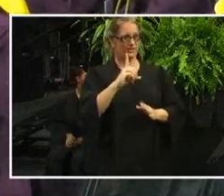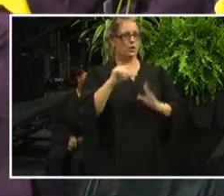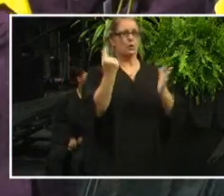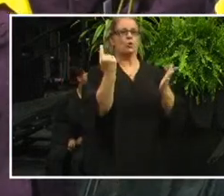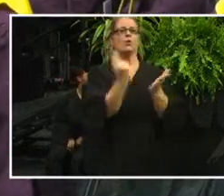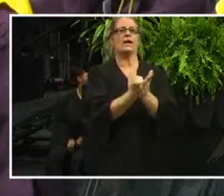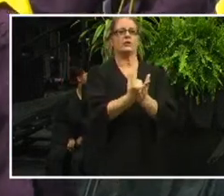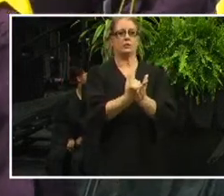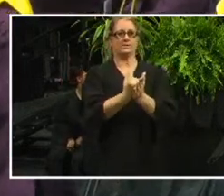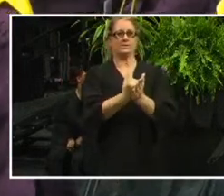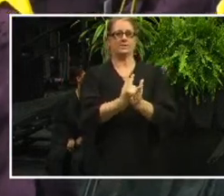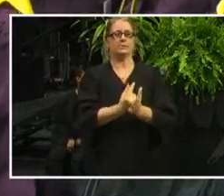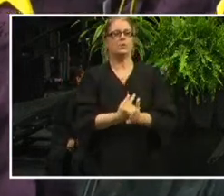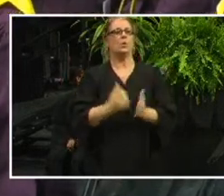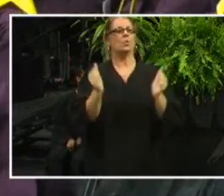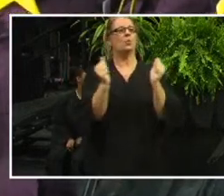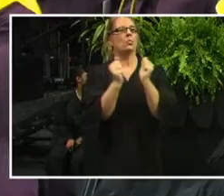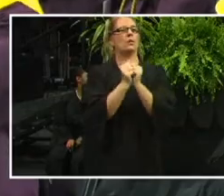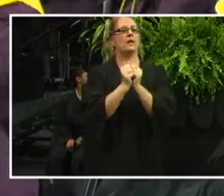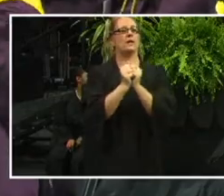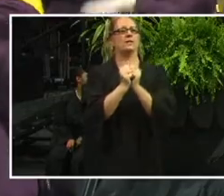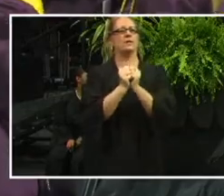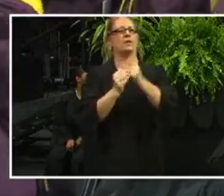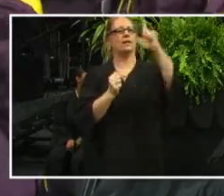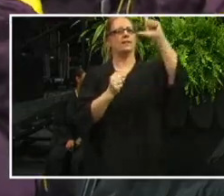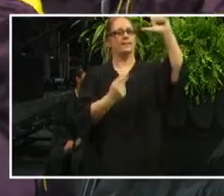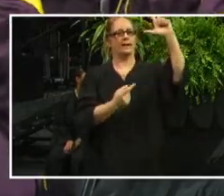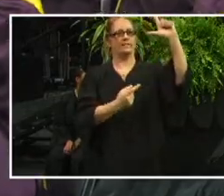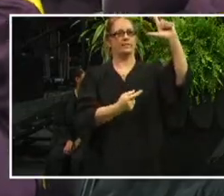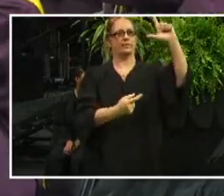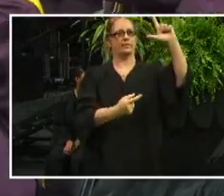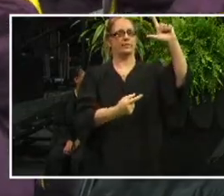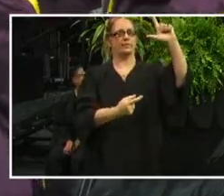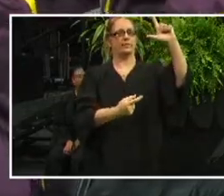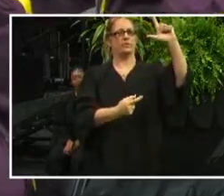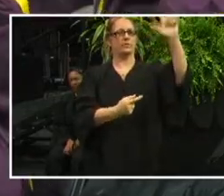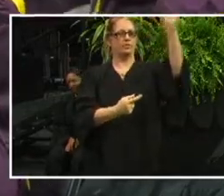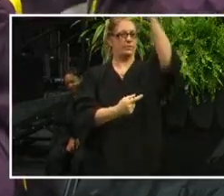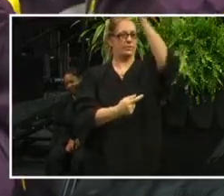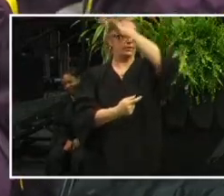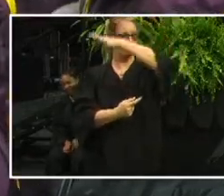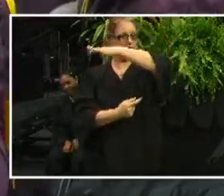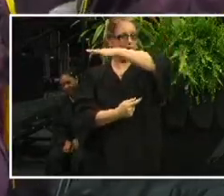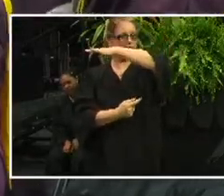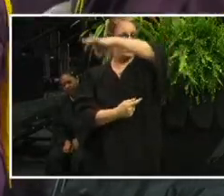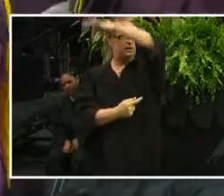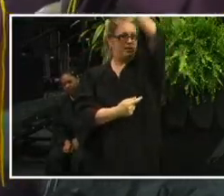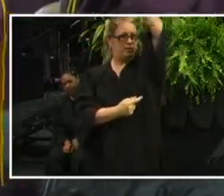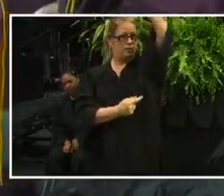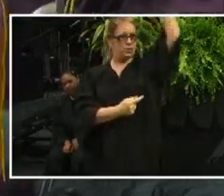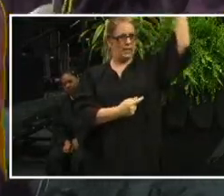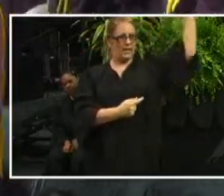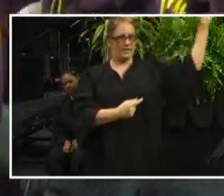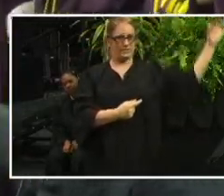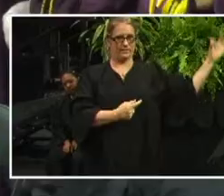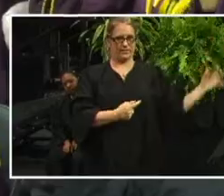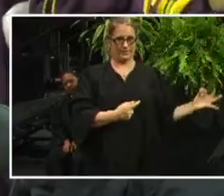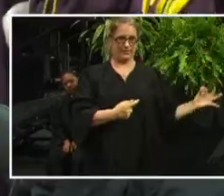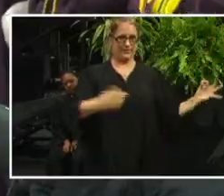Graduates, with your left hand, please move your tassels from right to